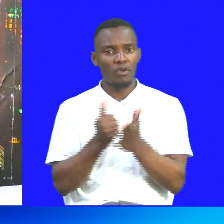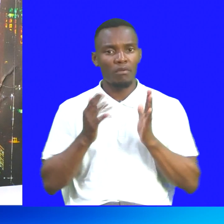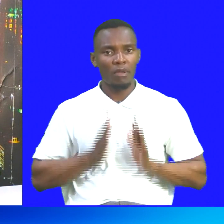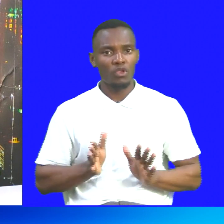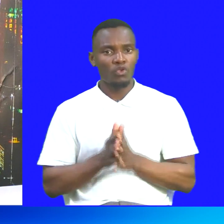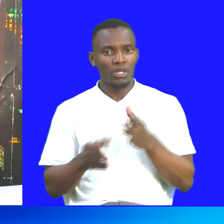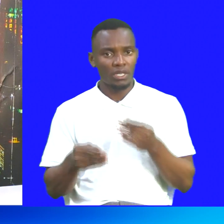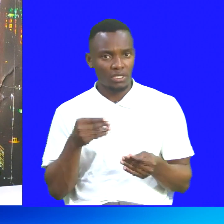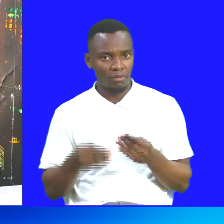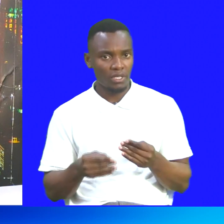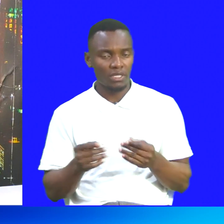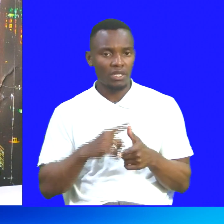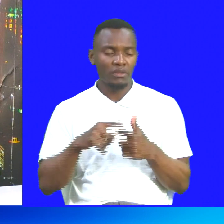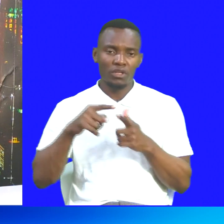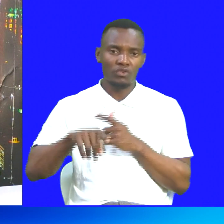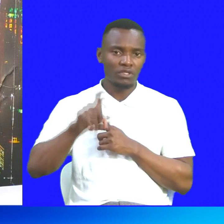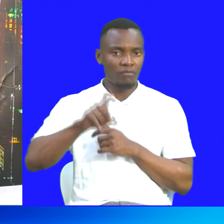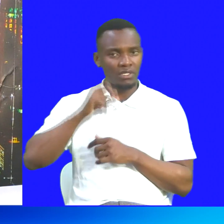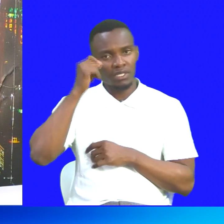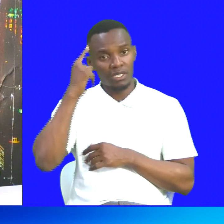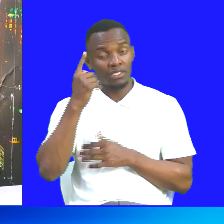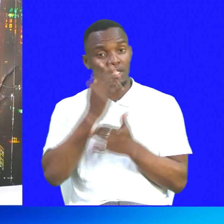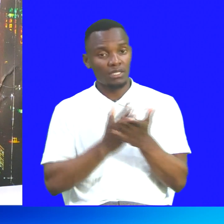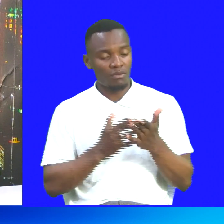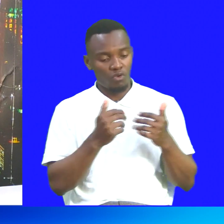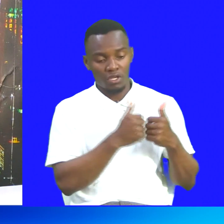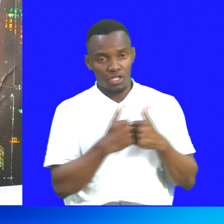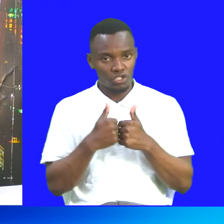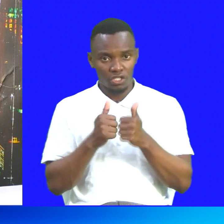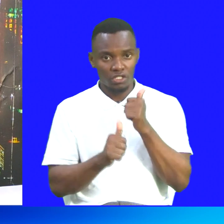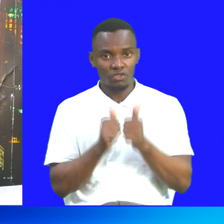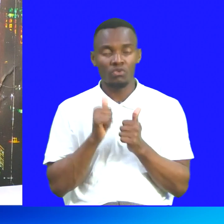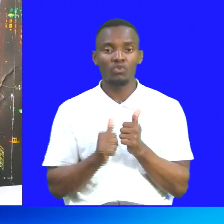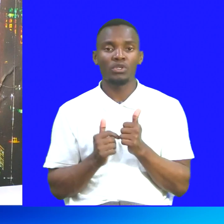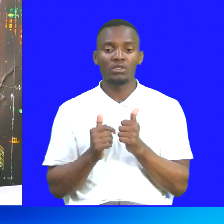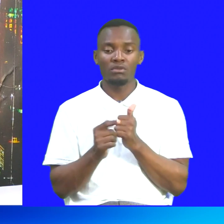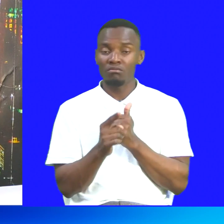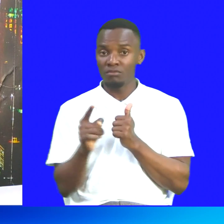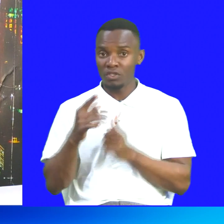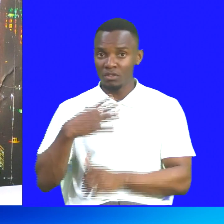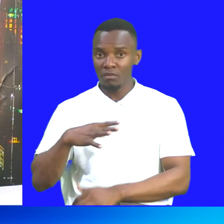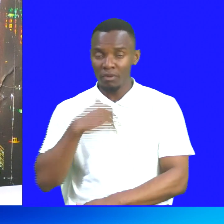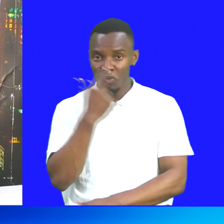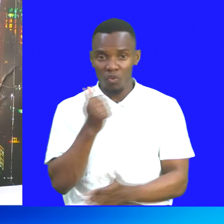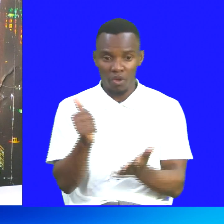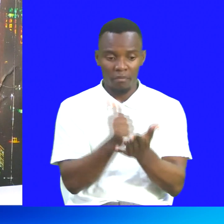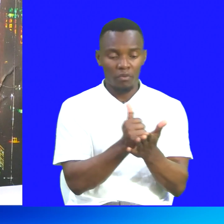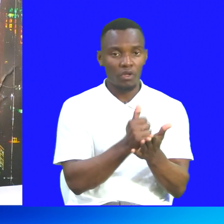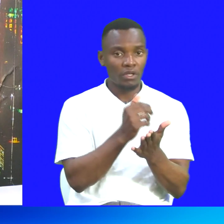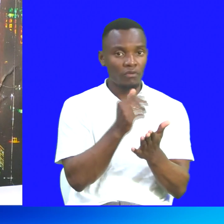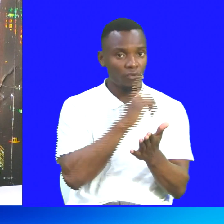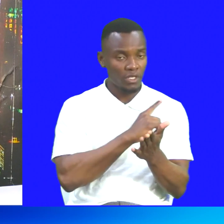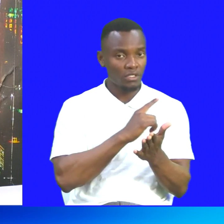disabilities, you have to understand some of the challenges that those who are already employed are